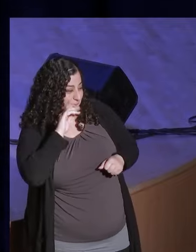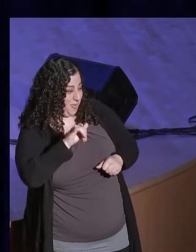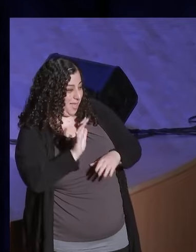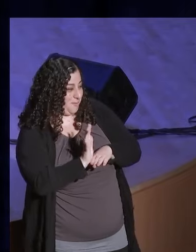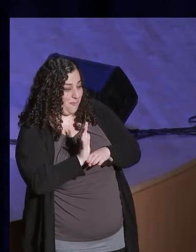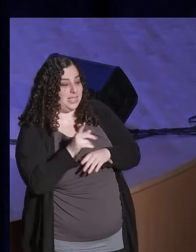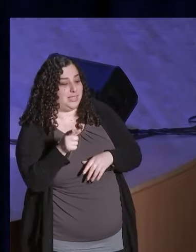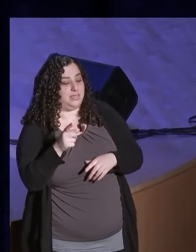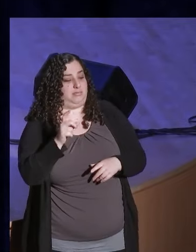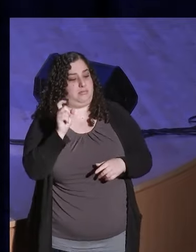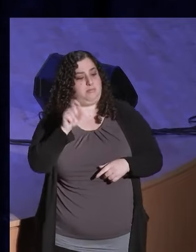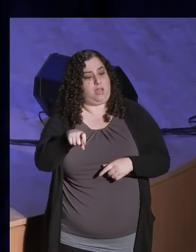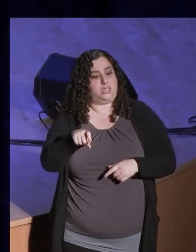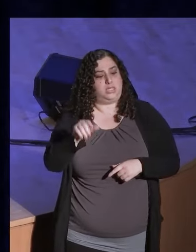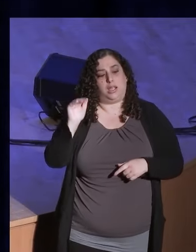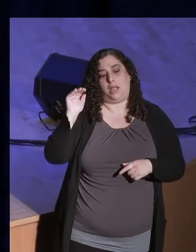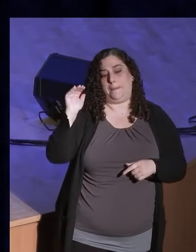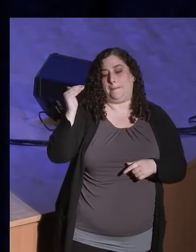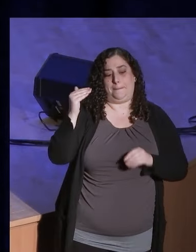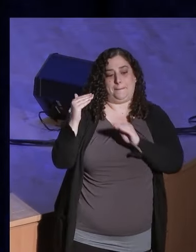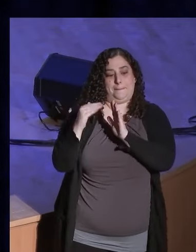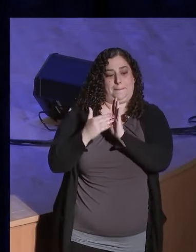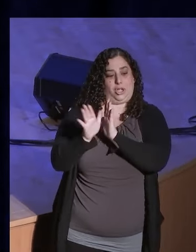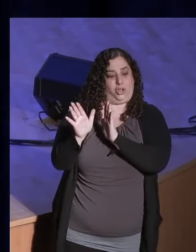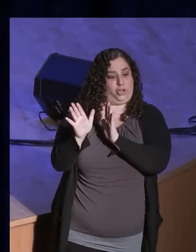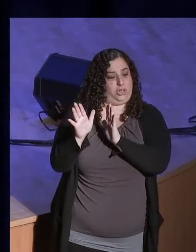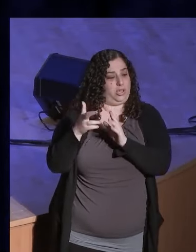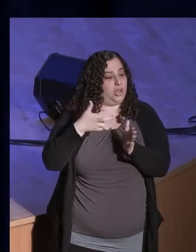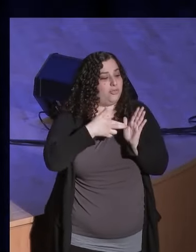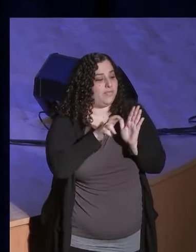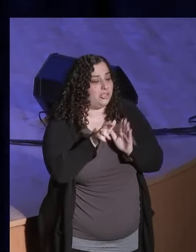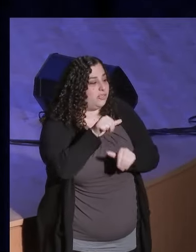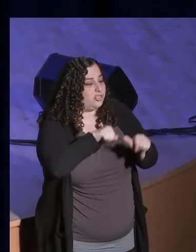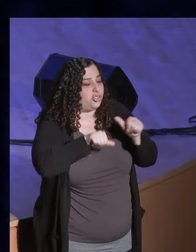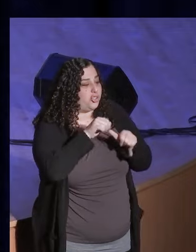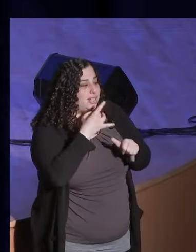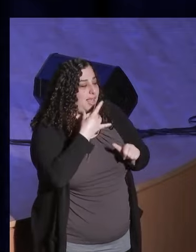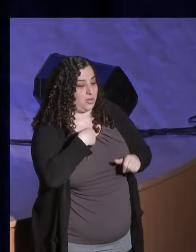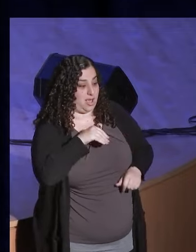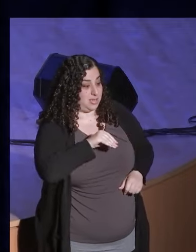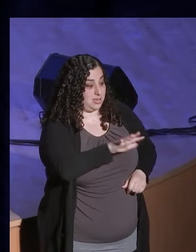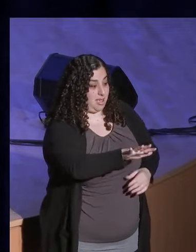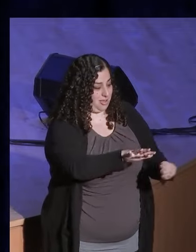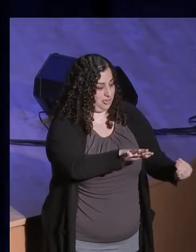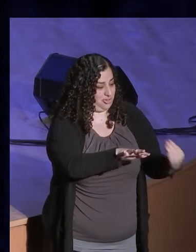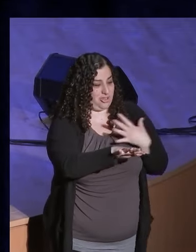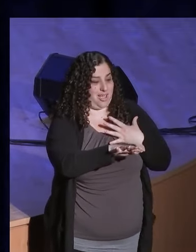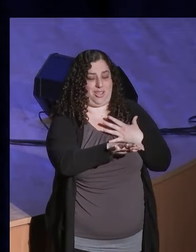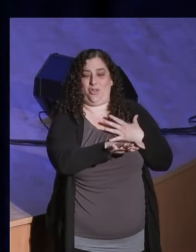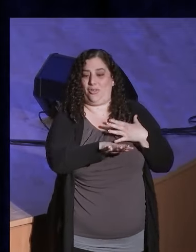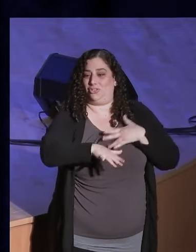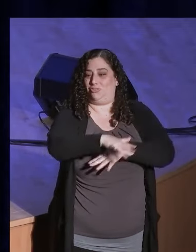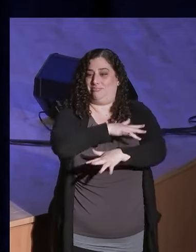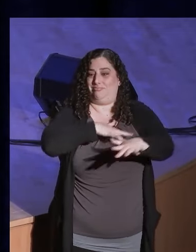what this festival does, and that's what we do together. I really want to thank you again for being here, and I have one last question. Was anyone here